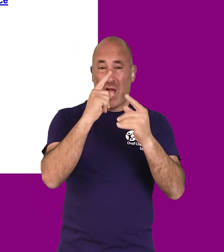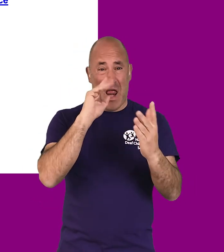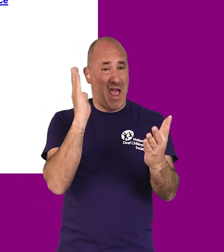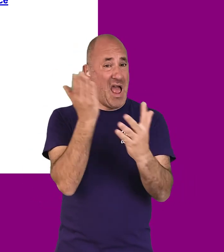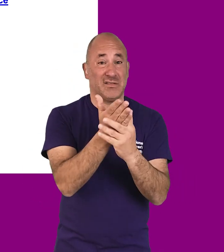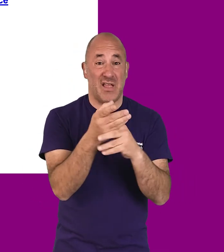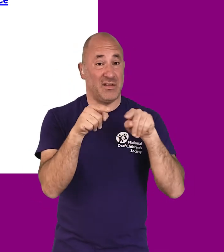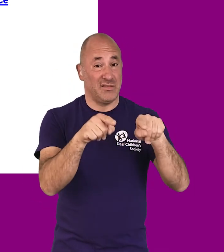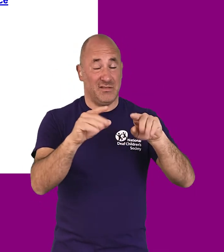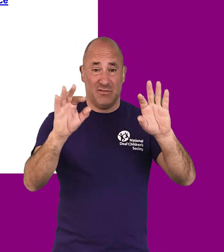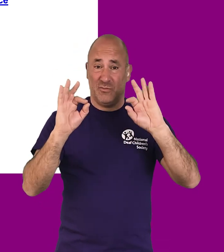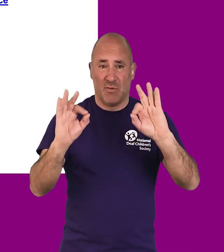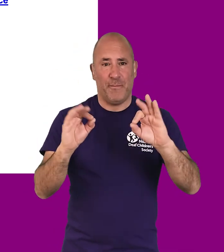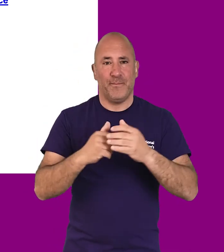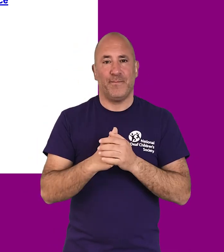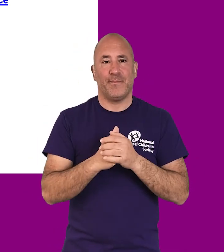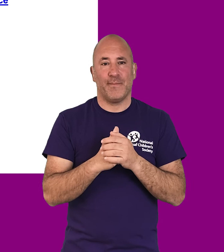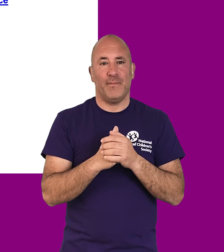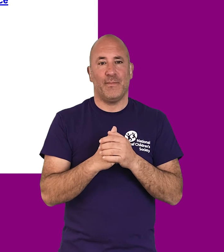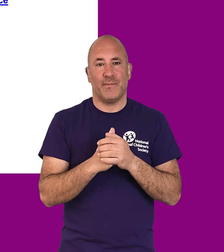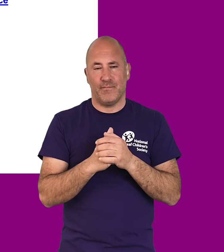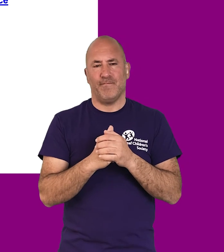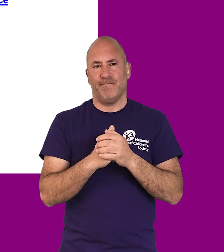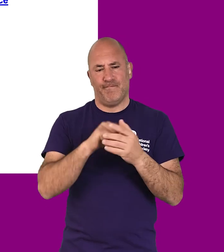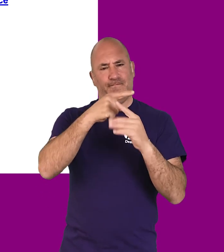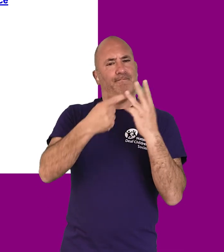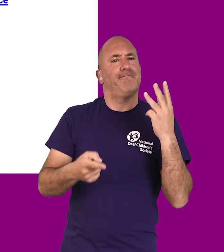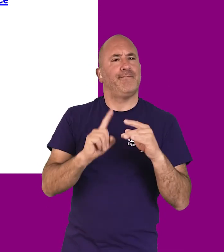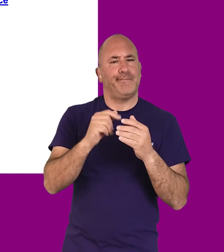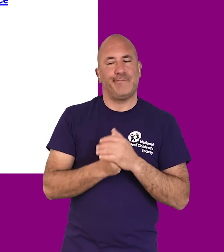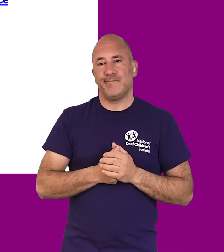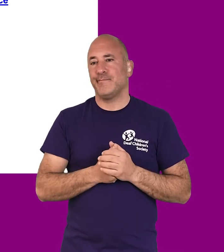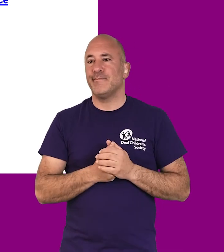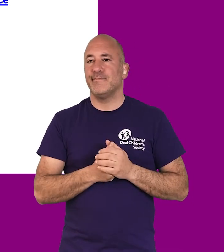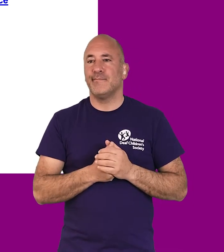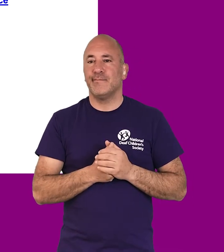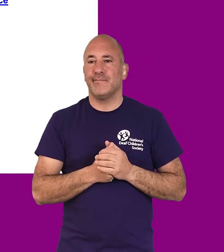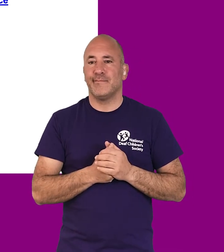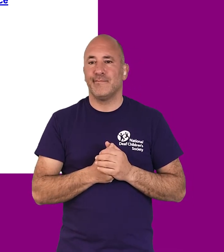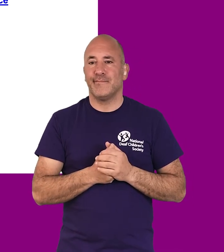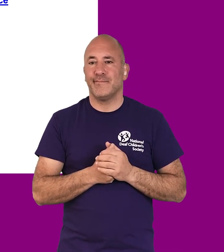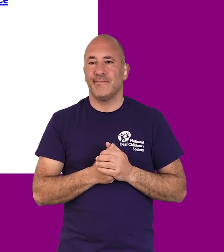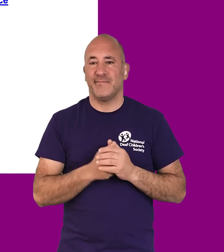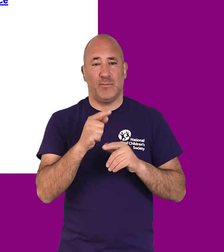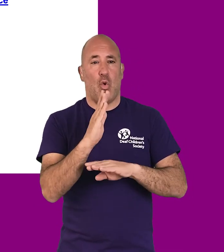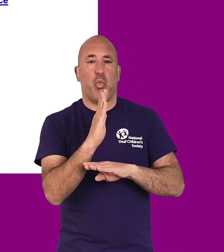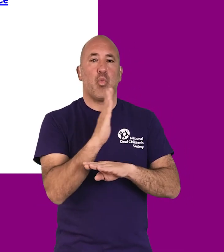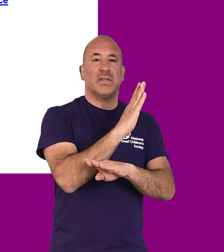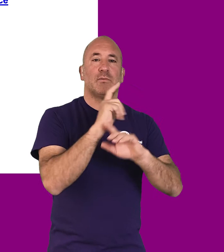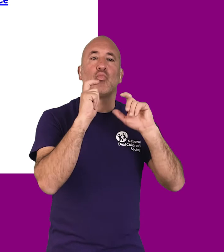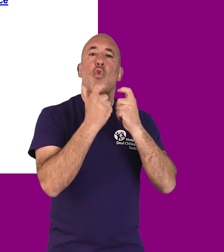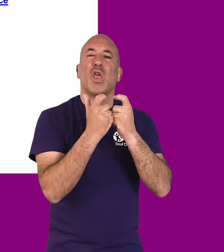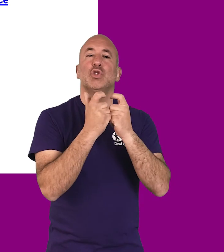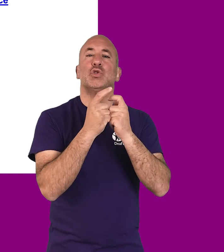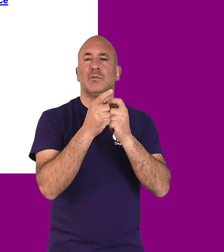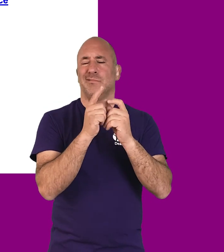providing workshops, webinars and activities you can all access. Western College is leading